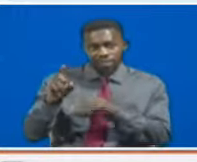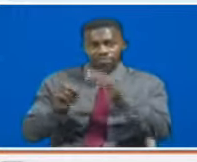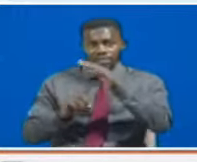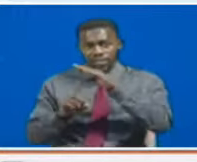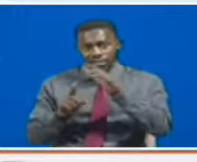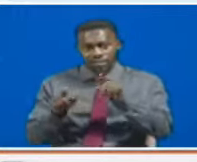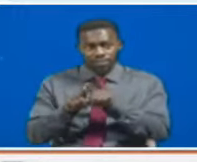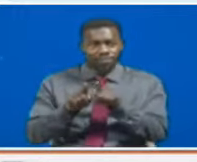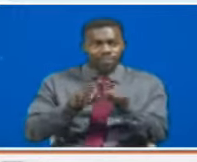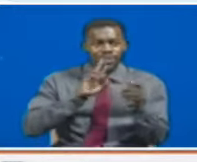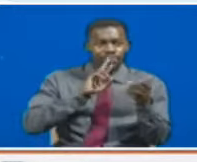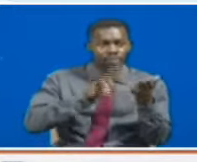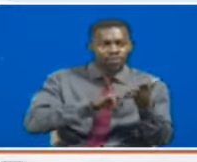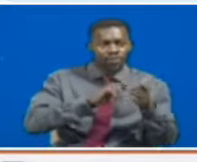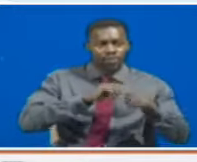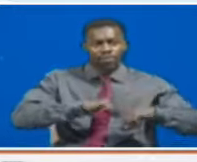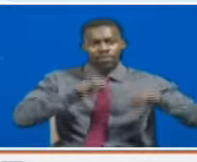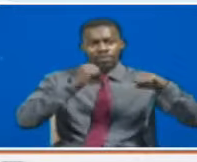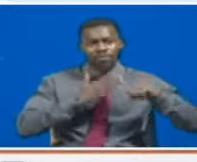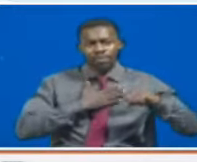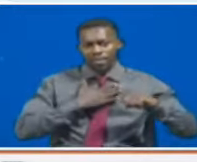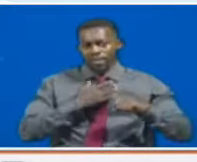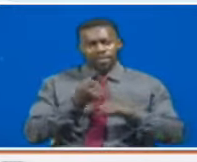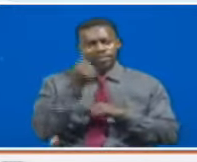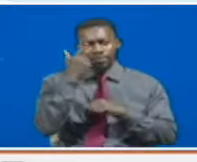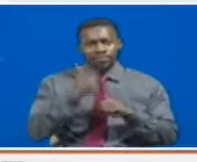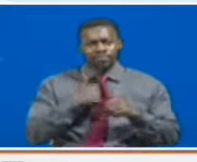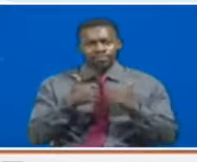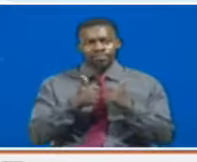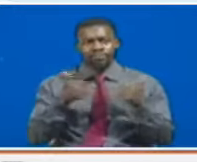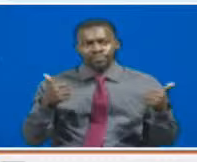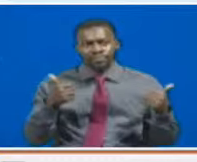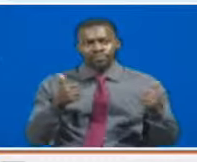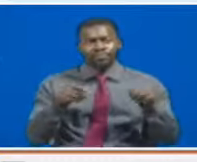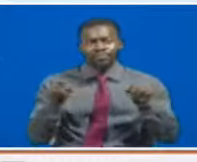boss. Anaelewa hiyo maneno. Na